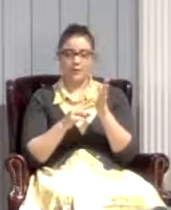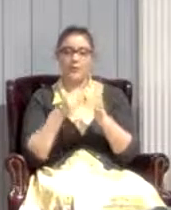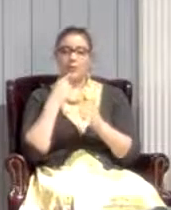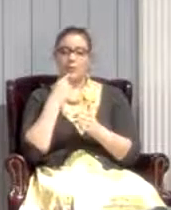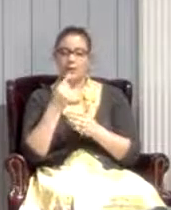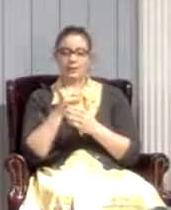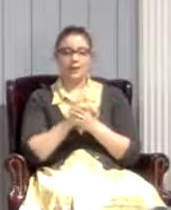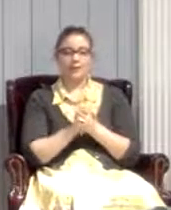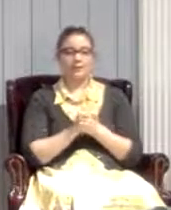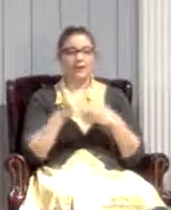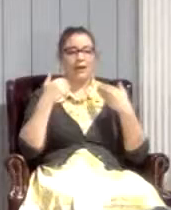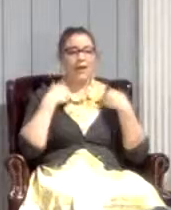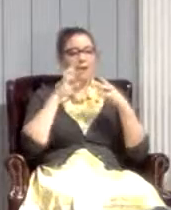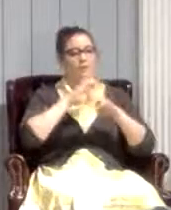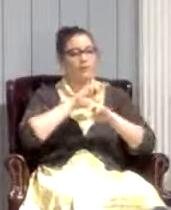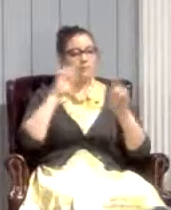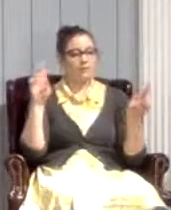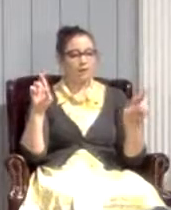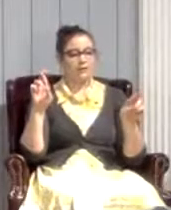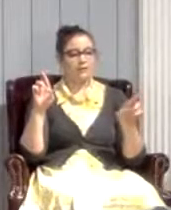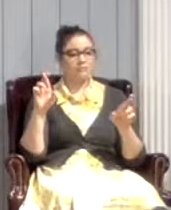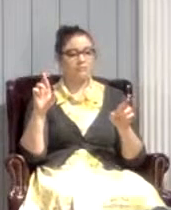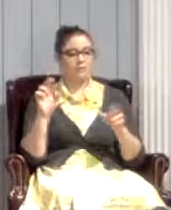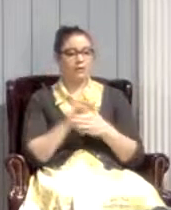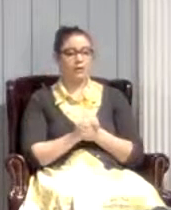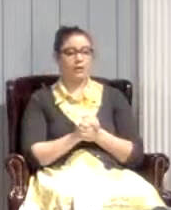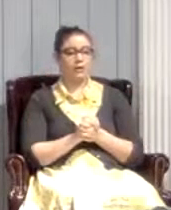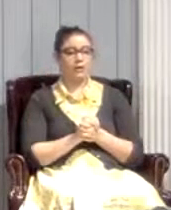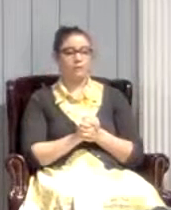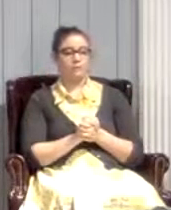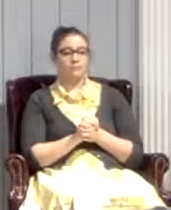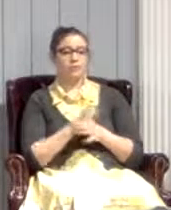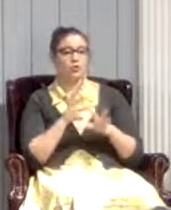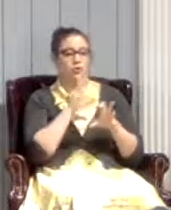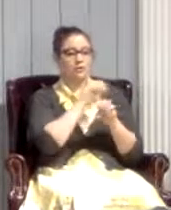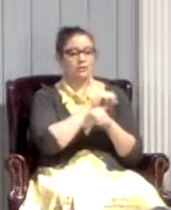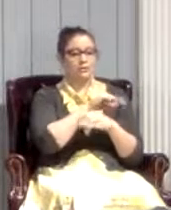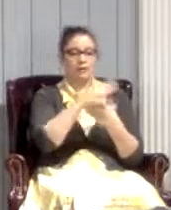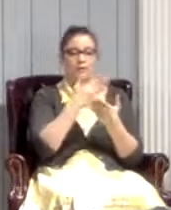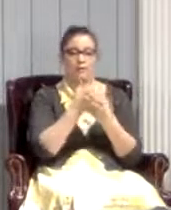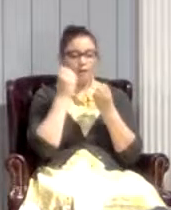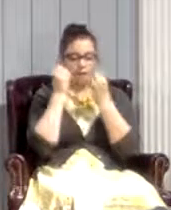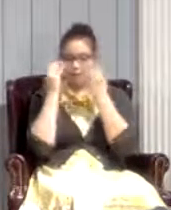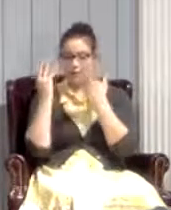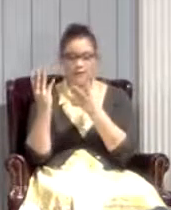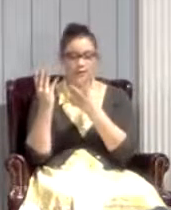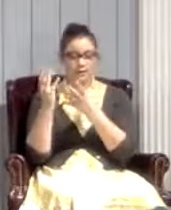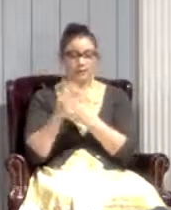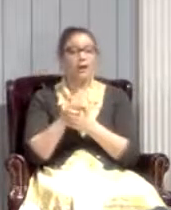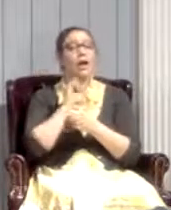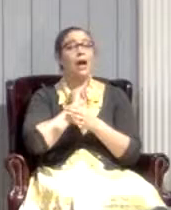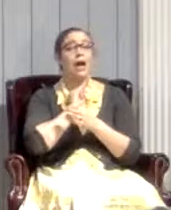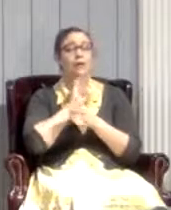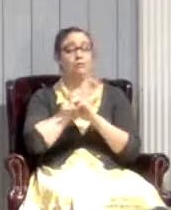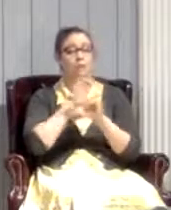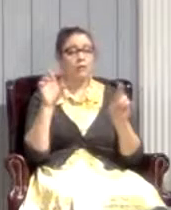says, having in readiness to revenge all disobedience, or I am ready to deal with the